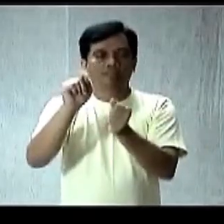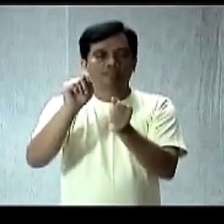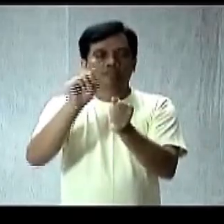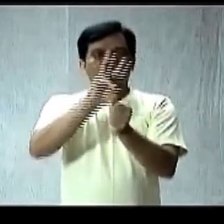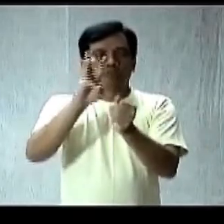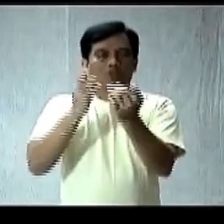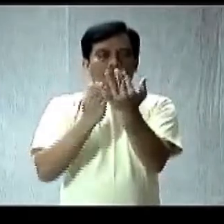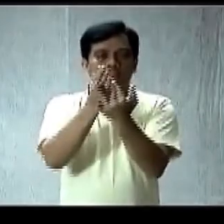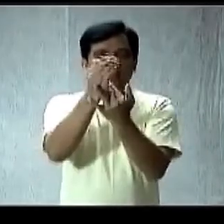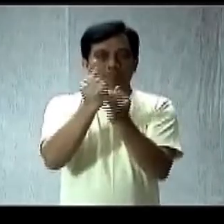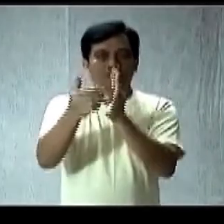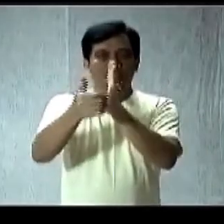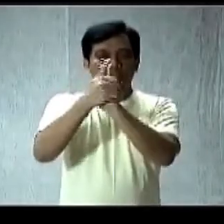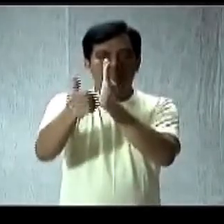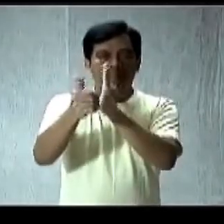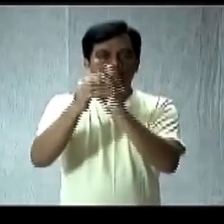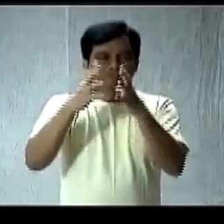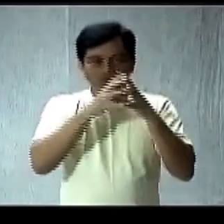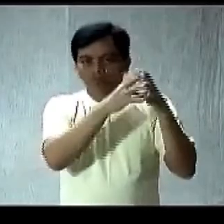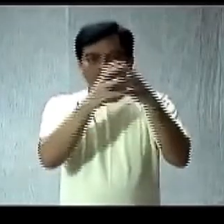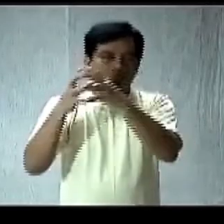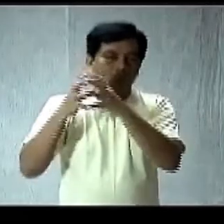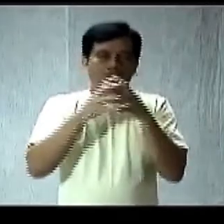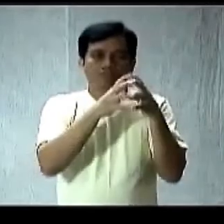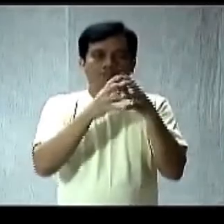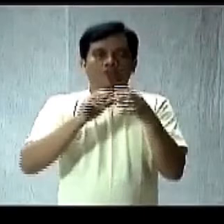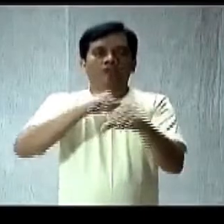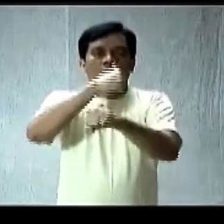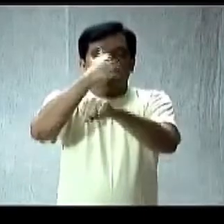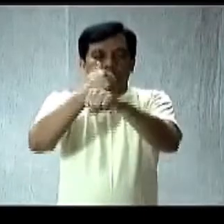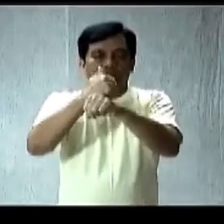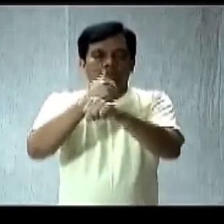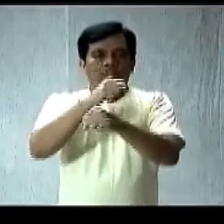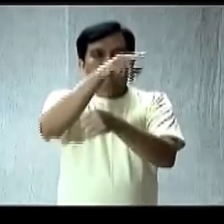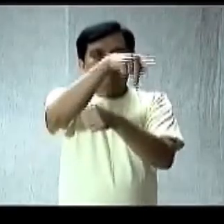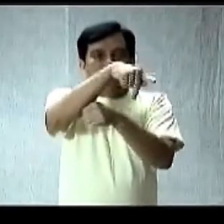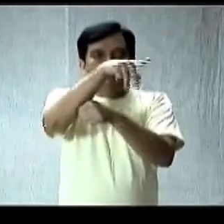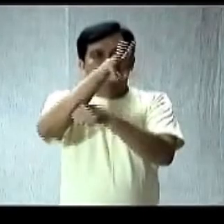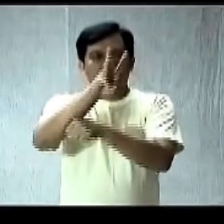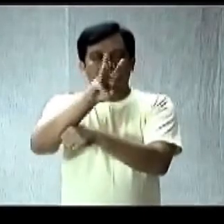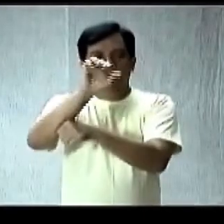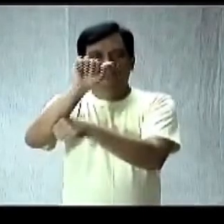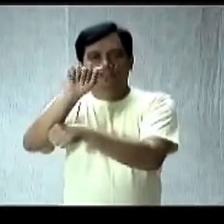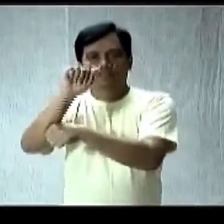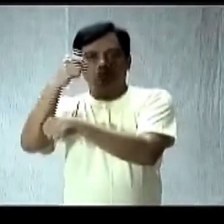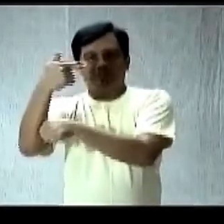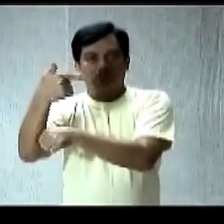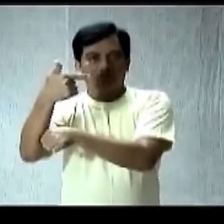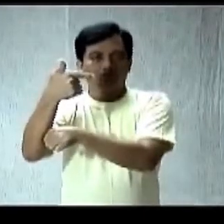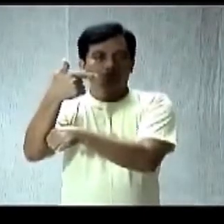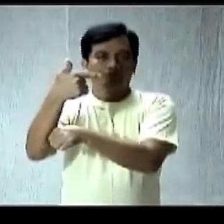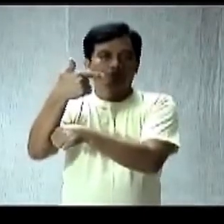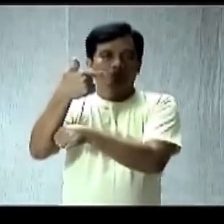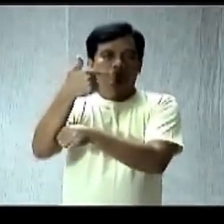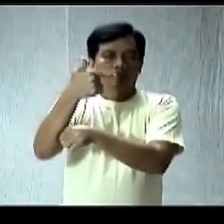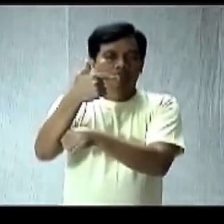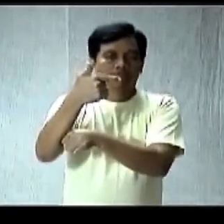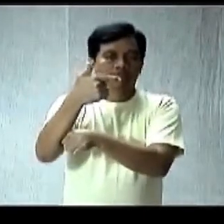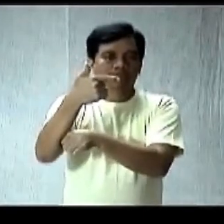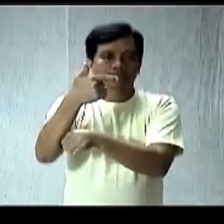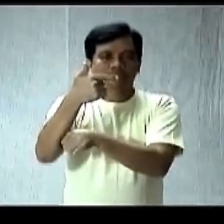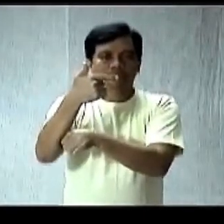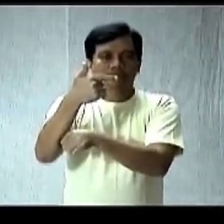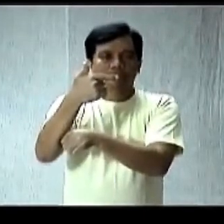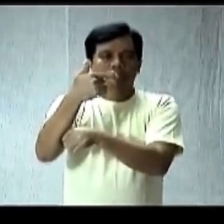web accessibility experts banded together and formed the Philippine Web Accessibility Group, or